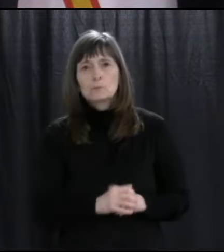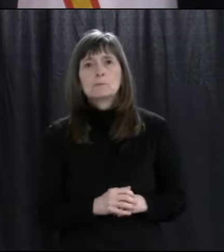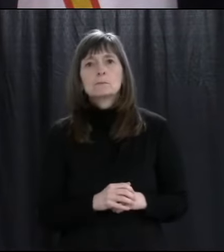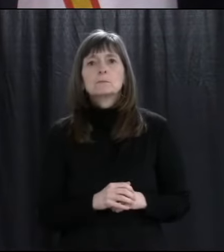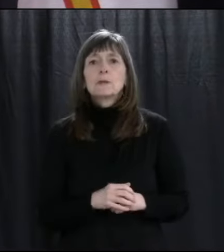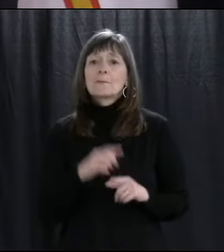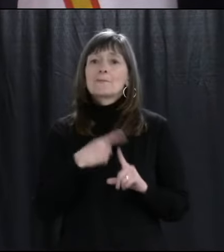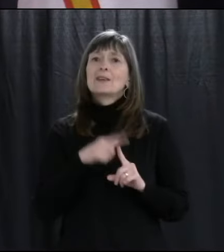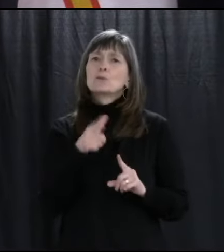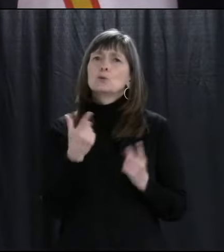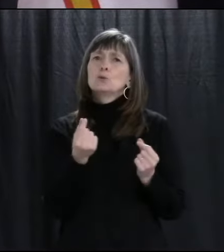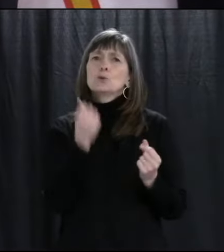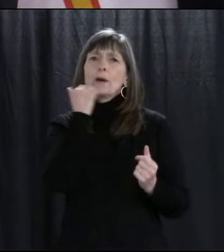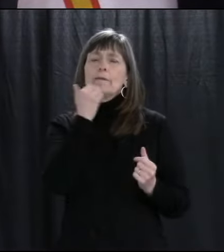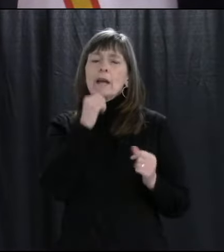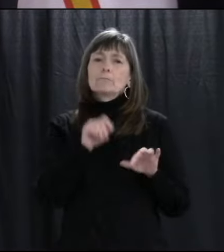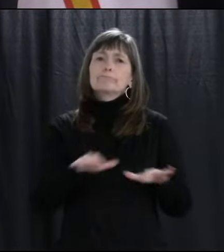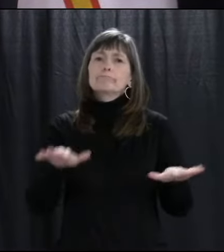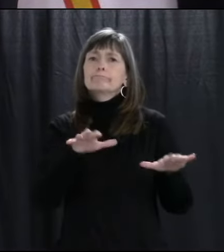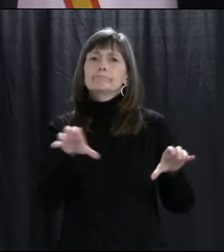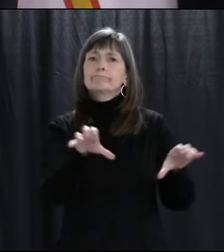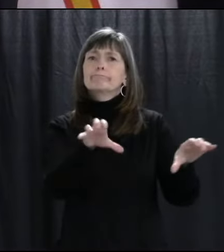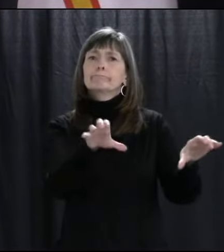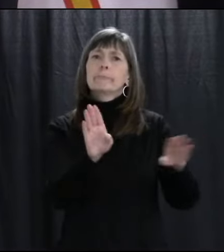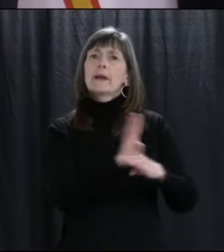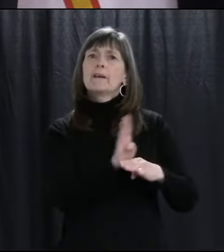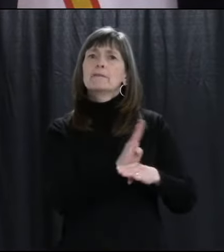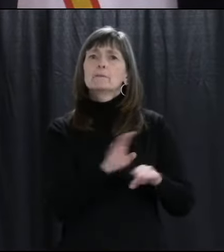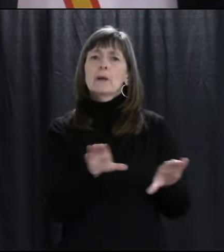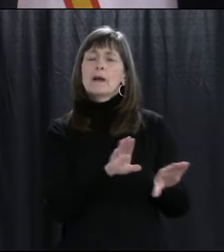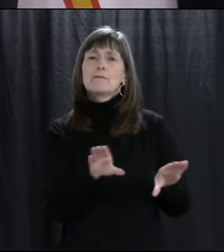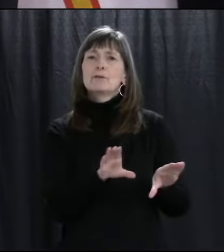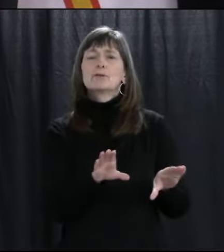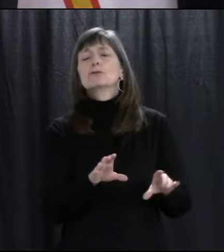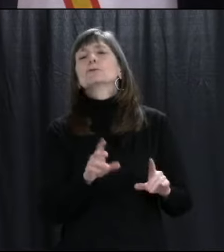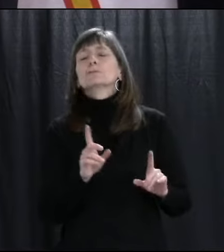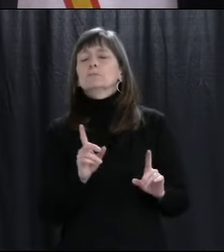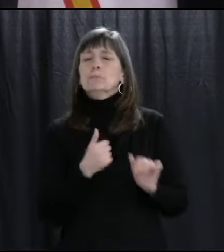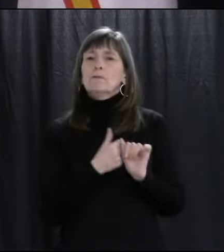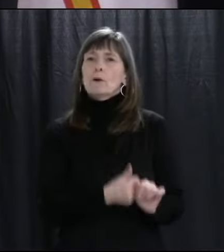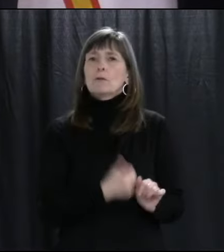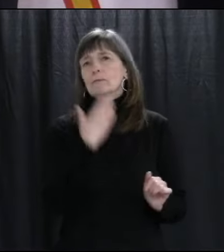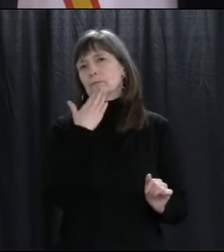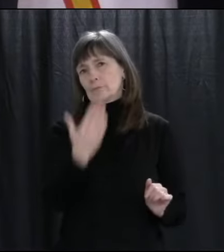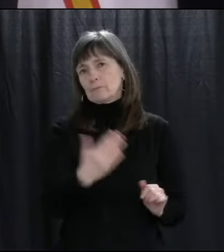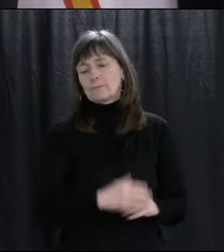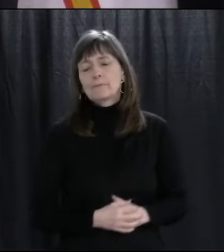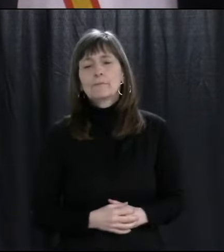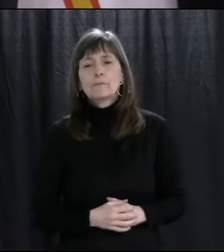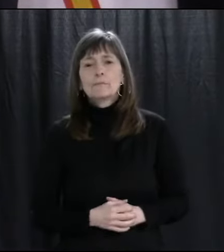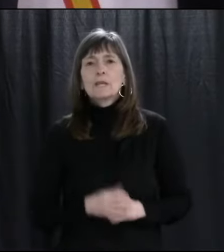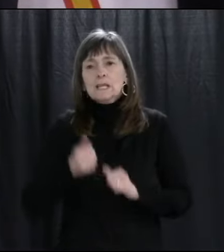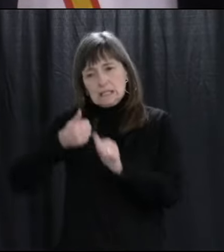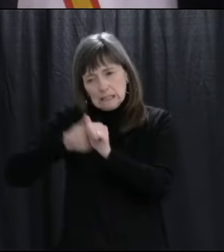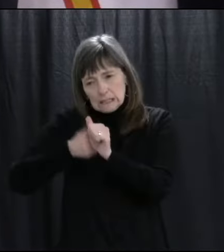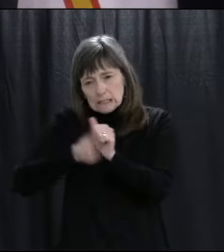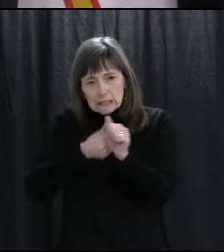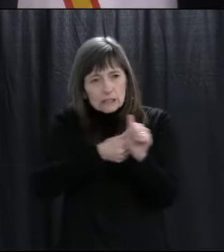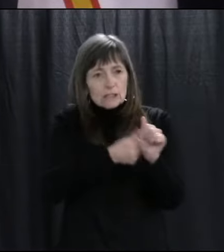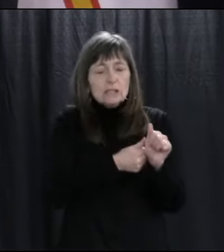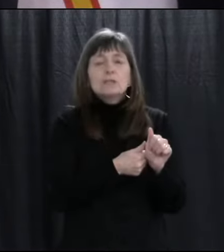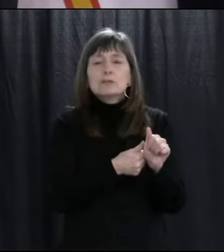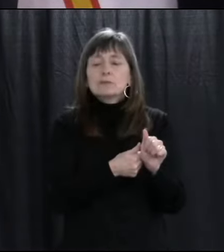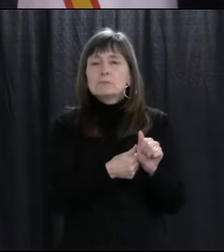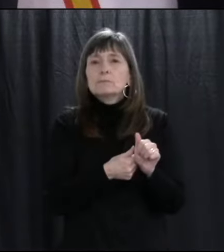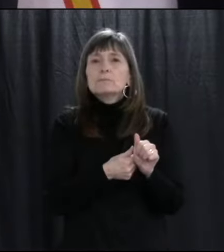help us reduce the spread of COVID-19. We all have a role to play to decrease the spread of this